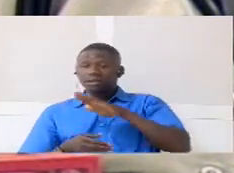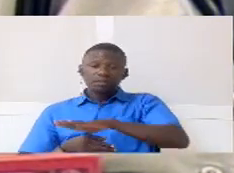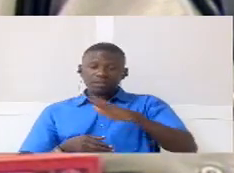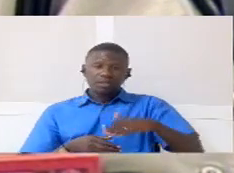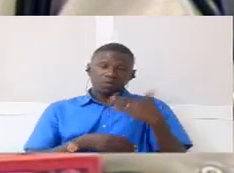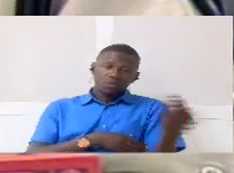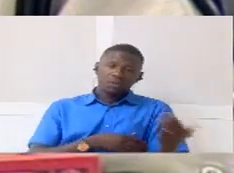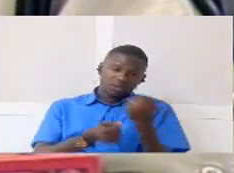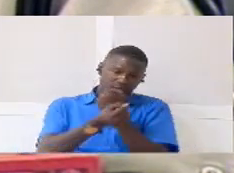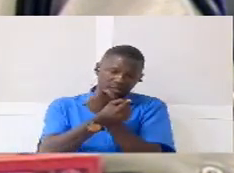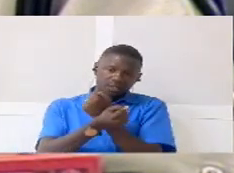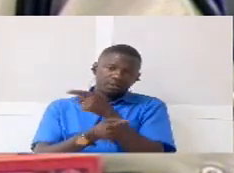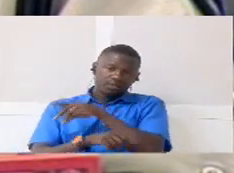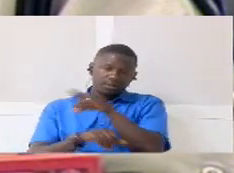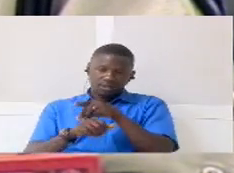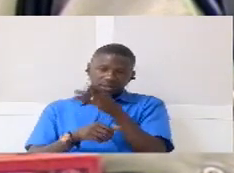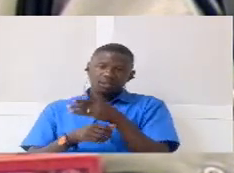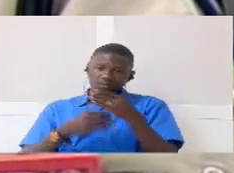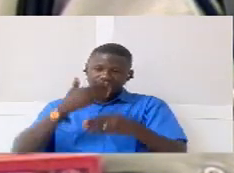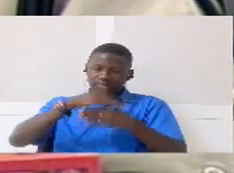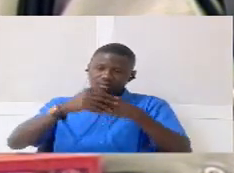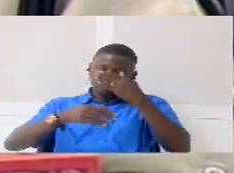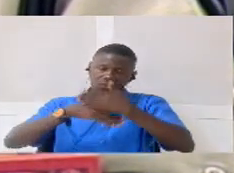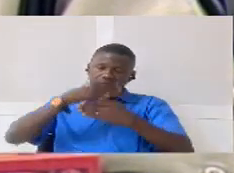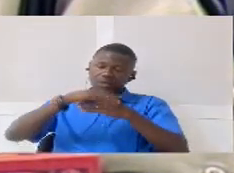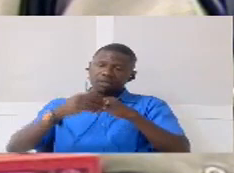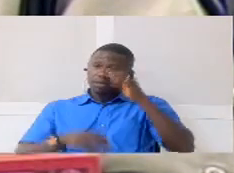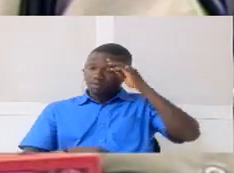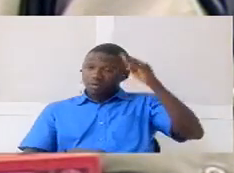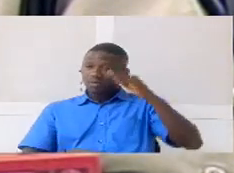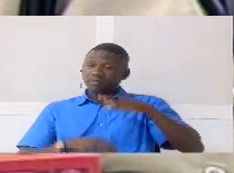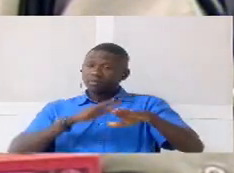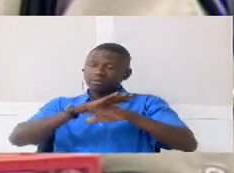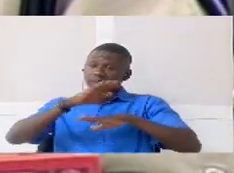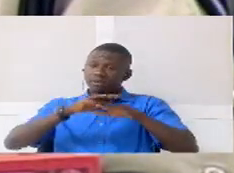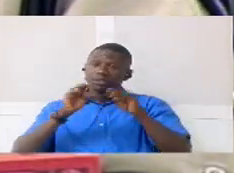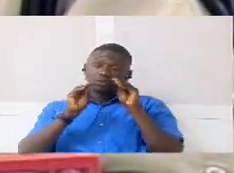juvenile wing, there is a construction ongoing by the Ministry of Basic Education.